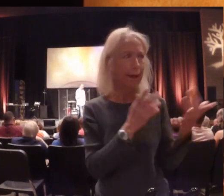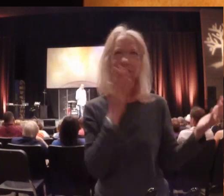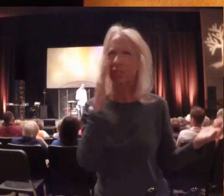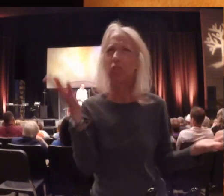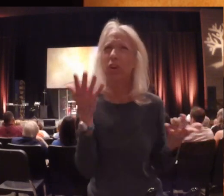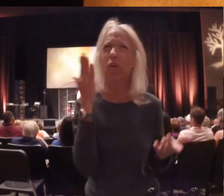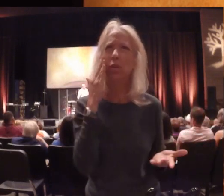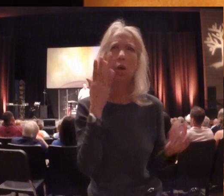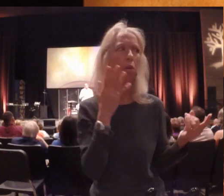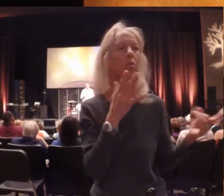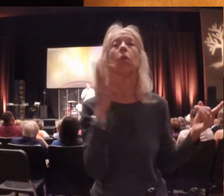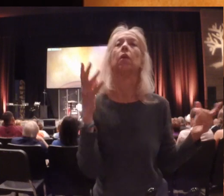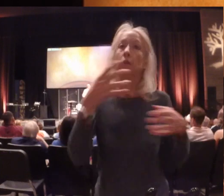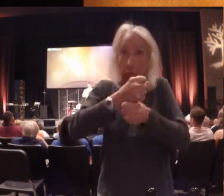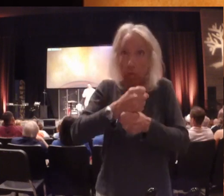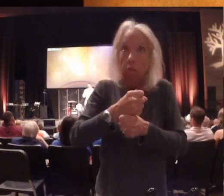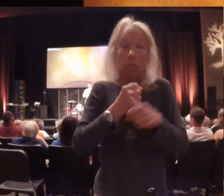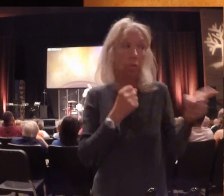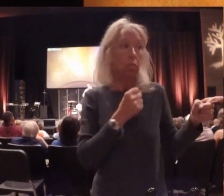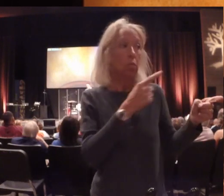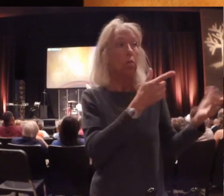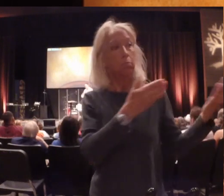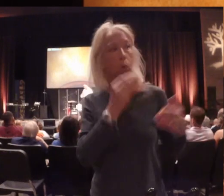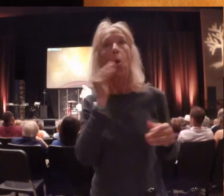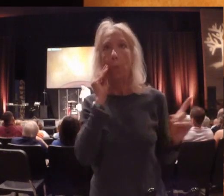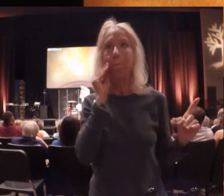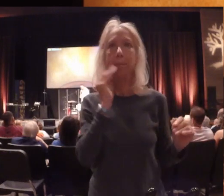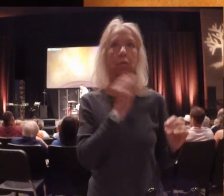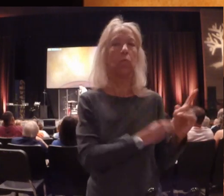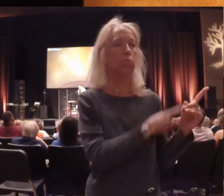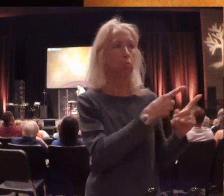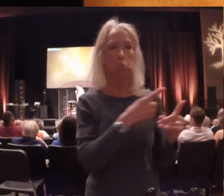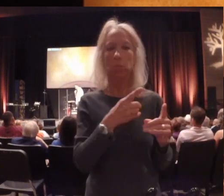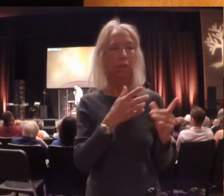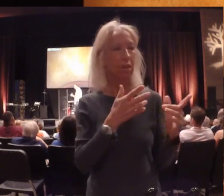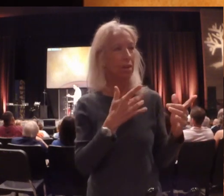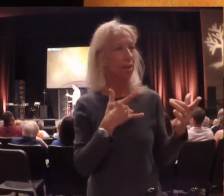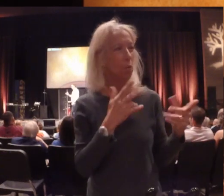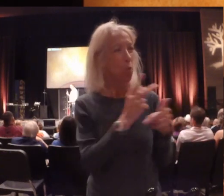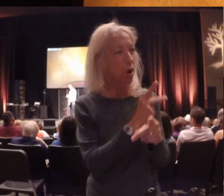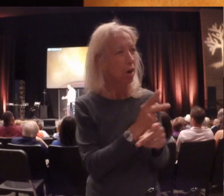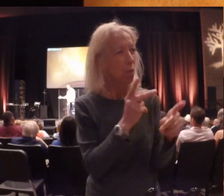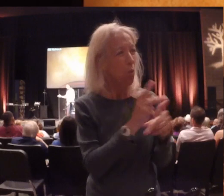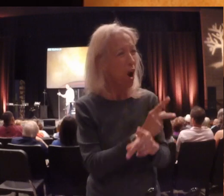them to the doctor? Do we take them to the hospital? So long story short, we get her home, and it just got worse